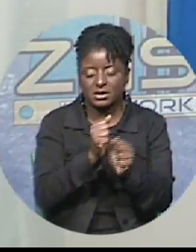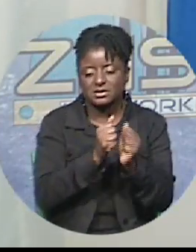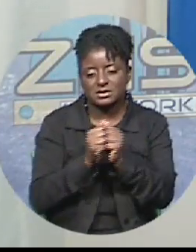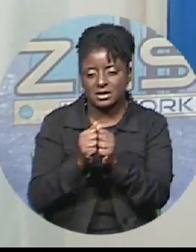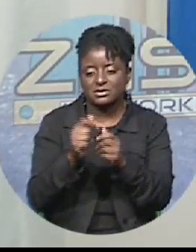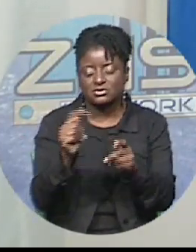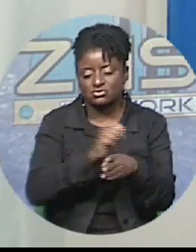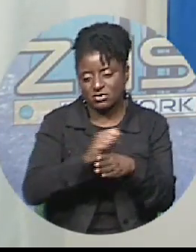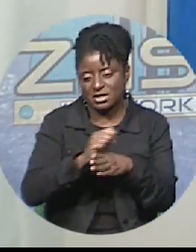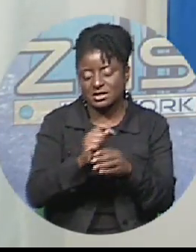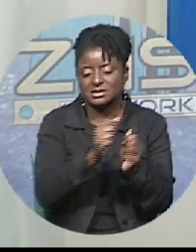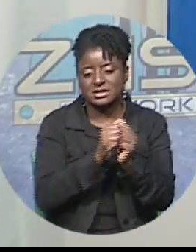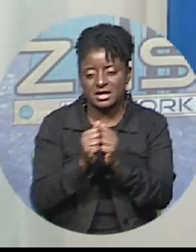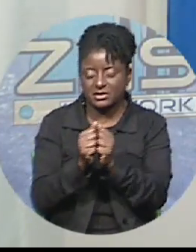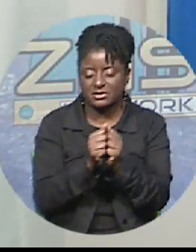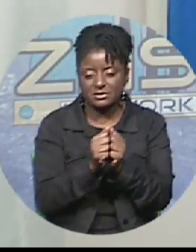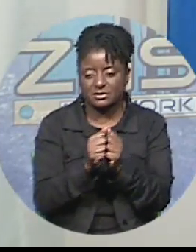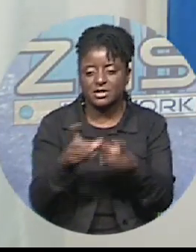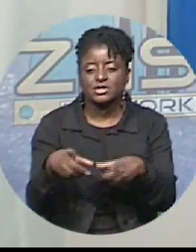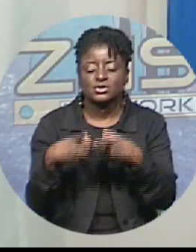experiences. Donation of sports